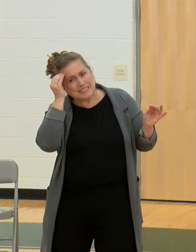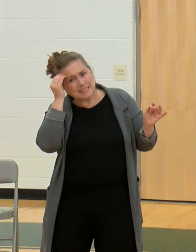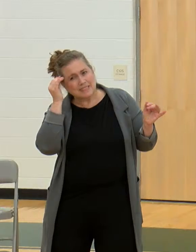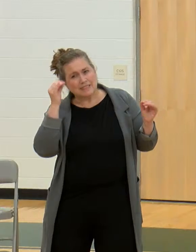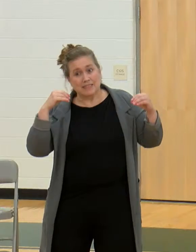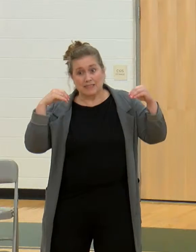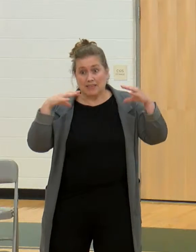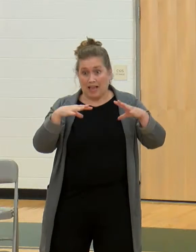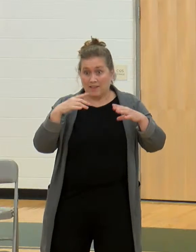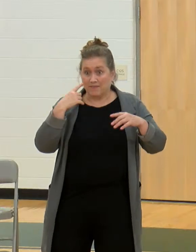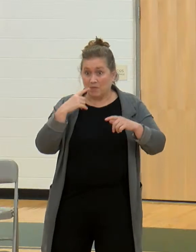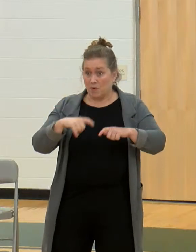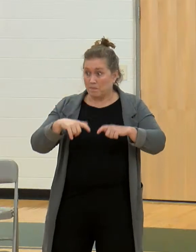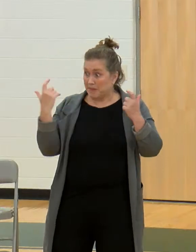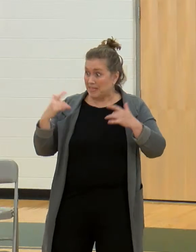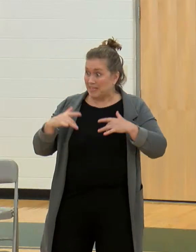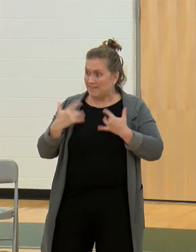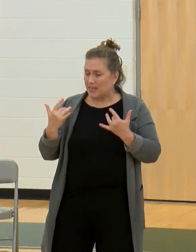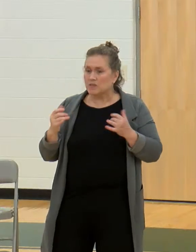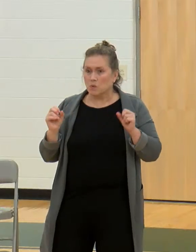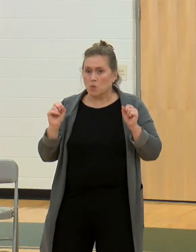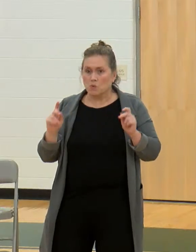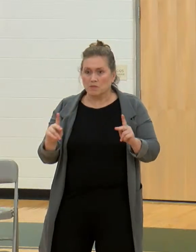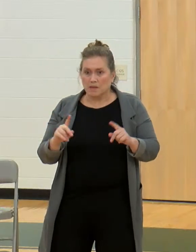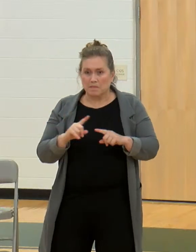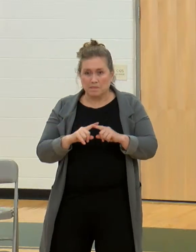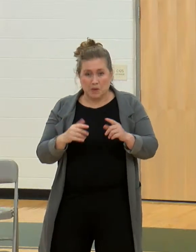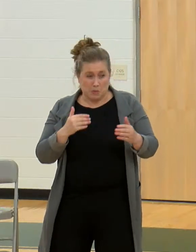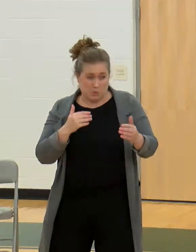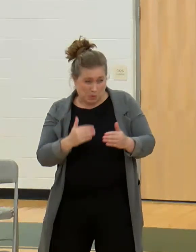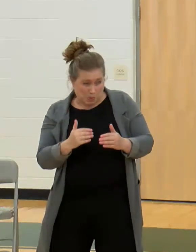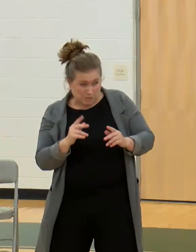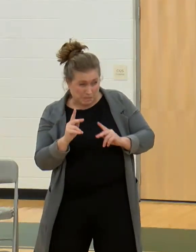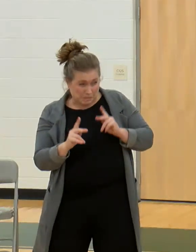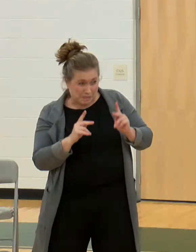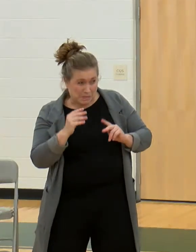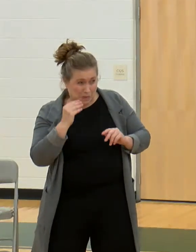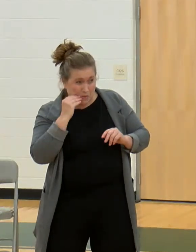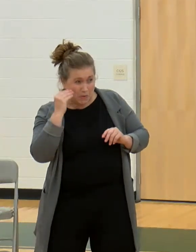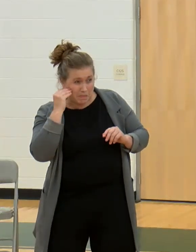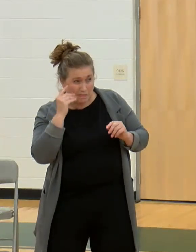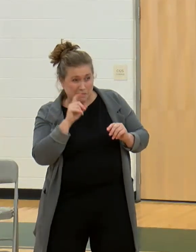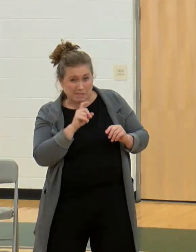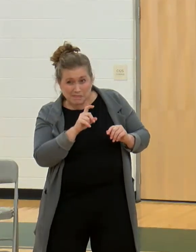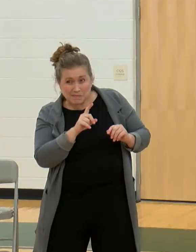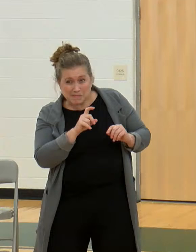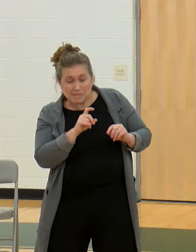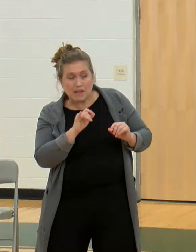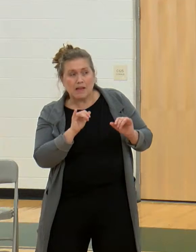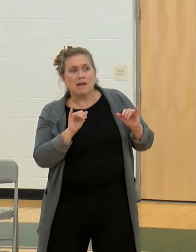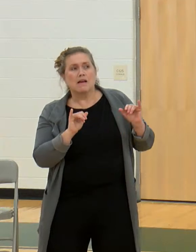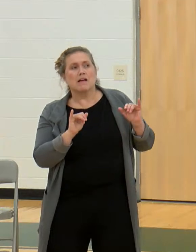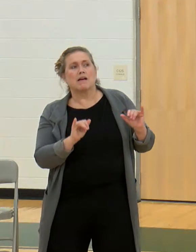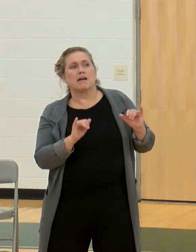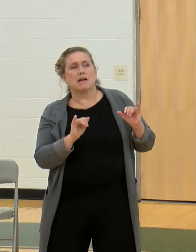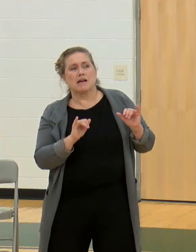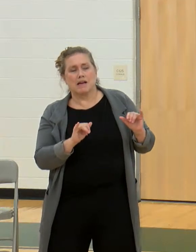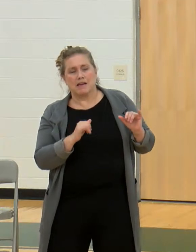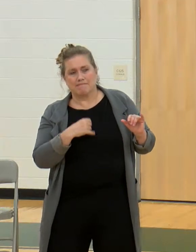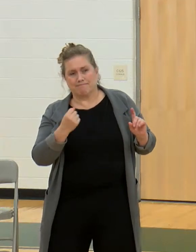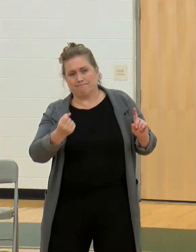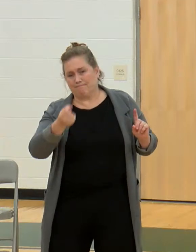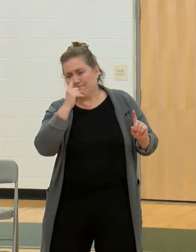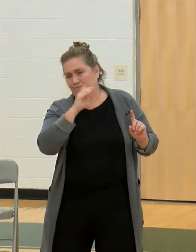close to people's I definitely understand the concern, but we definitely want to follow those principles of avoiding light trespass and